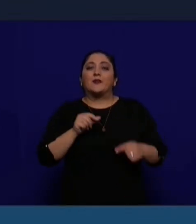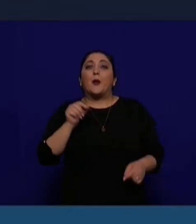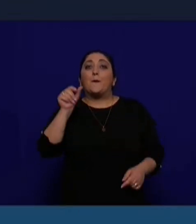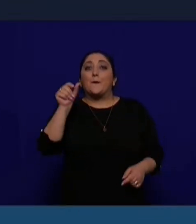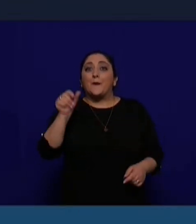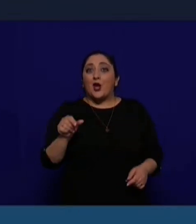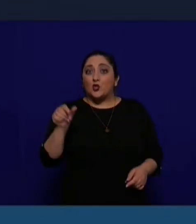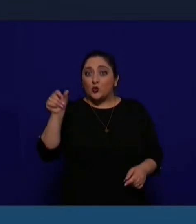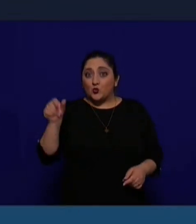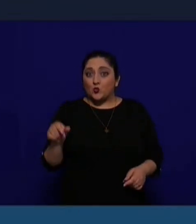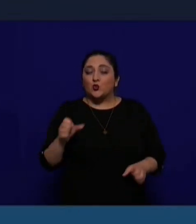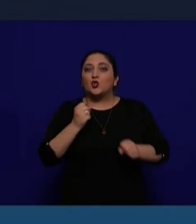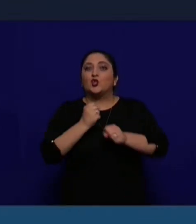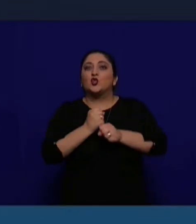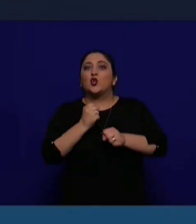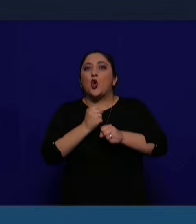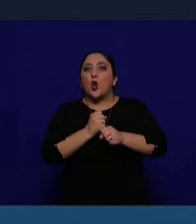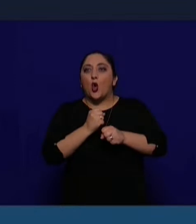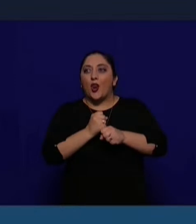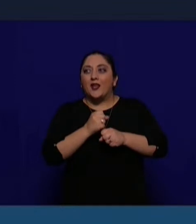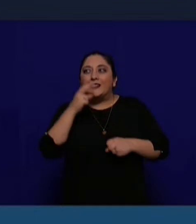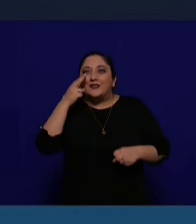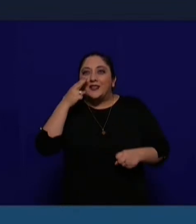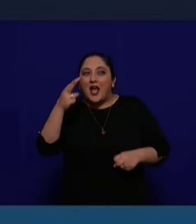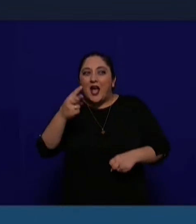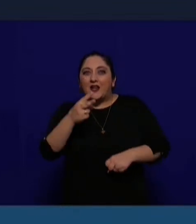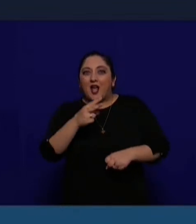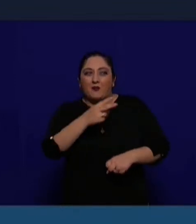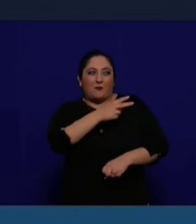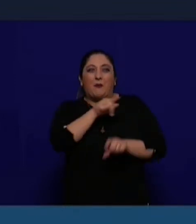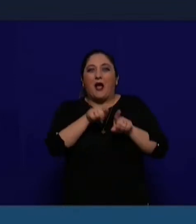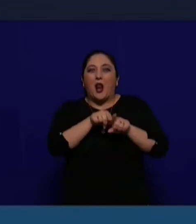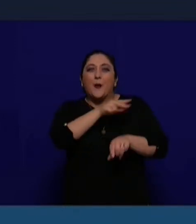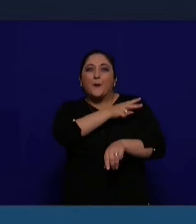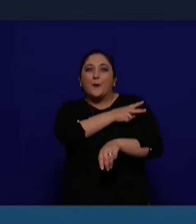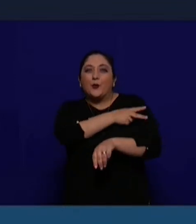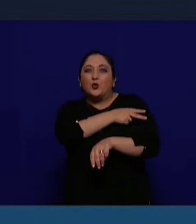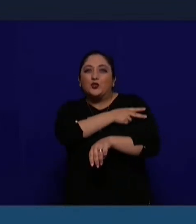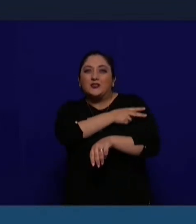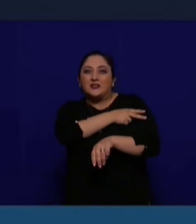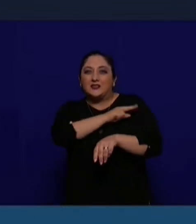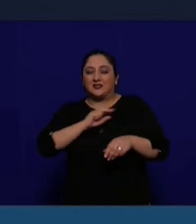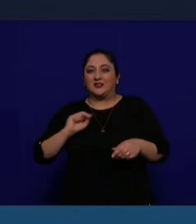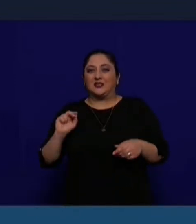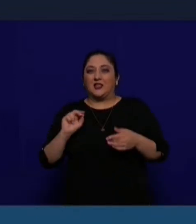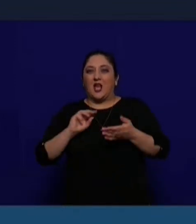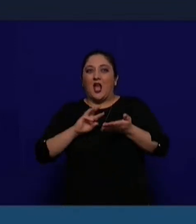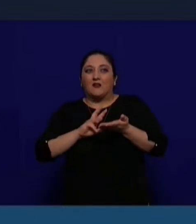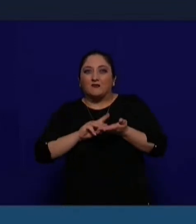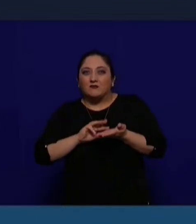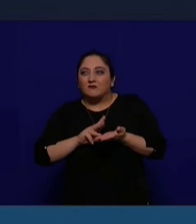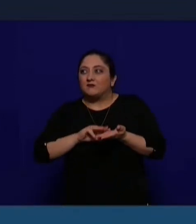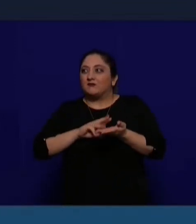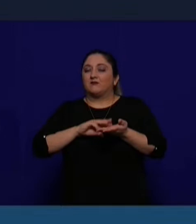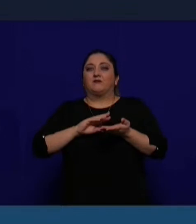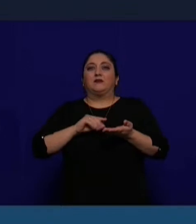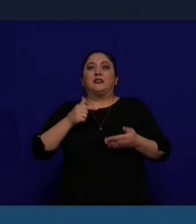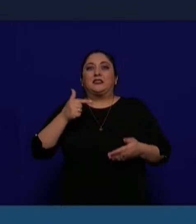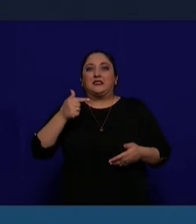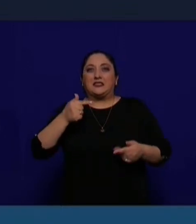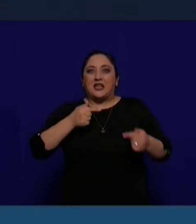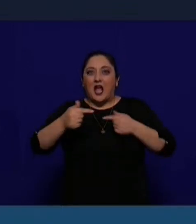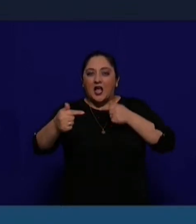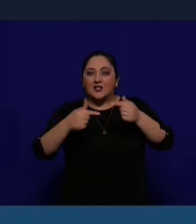power to enforce the newest batch of restrictions, namely LISA officers, Transport Malta, officers from the Malta